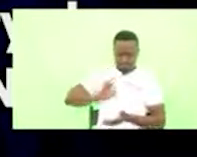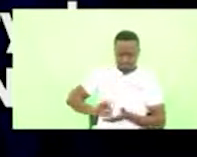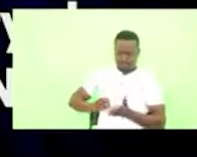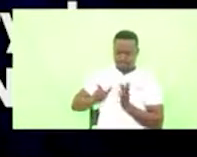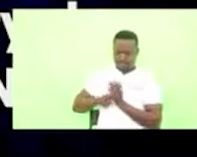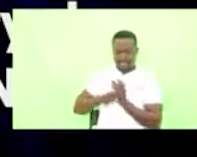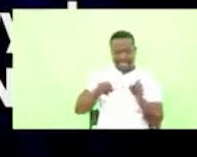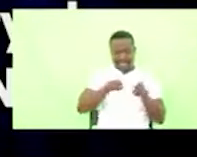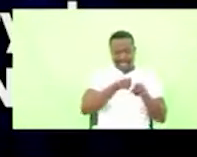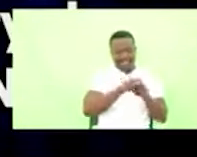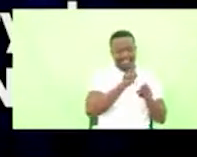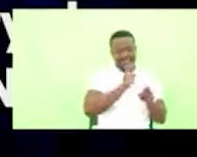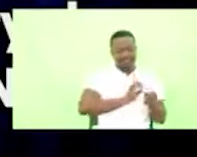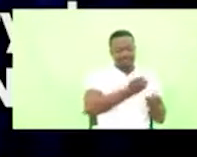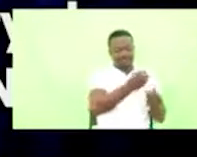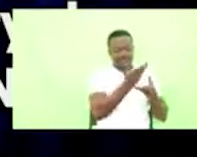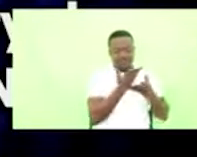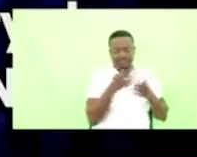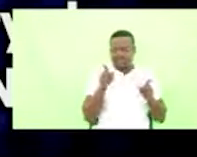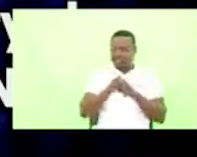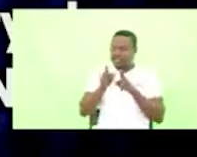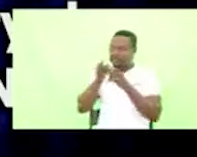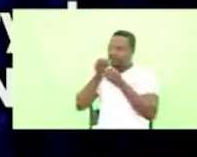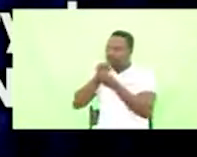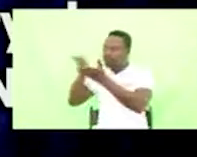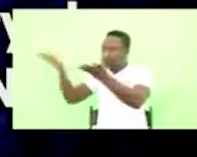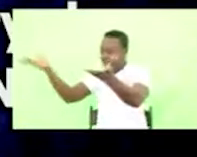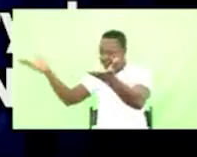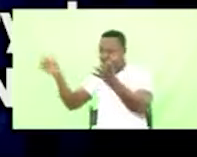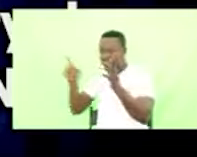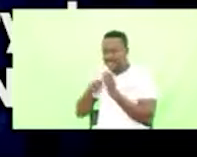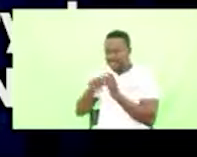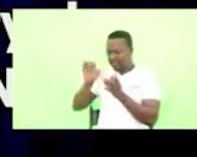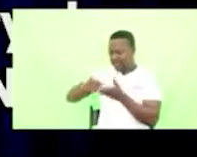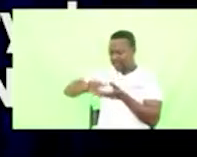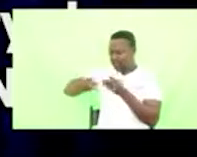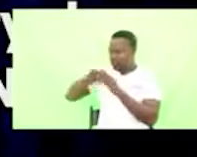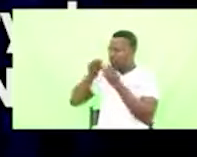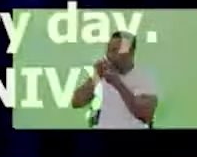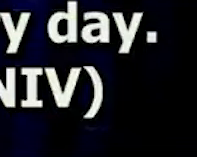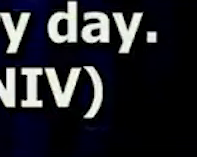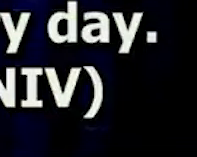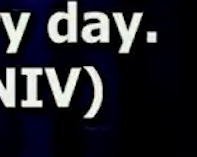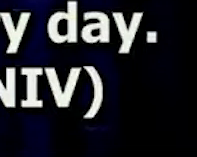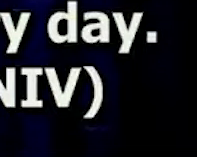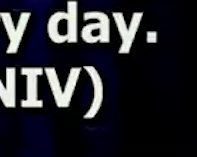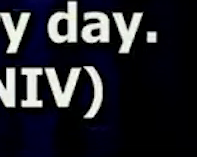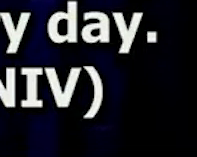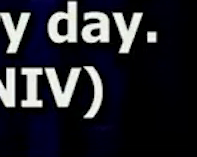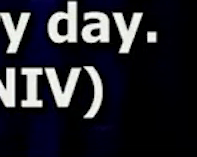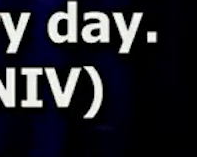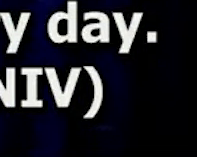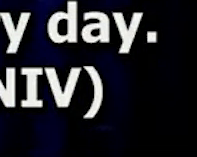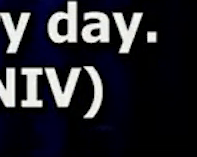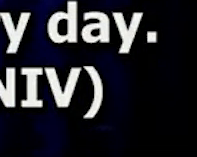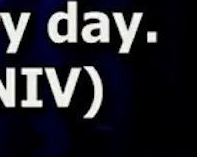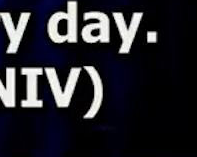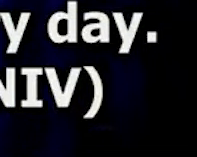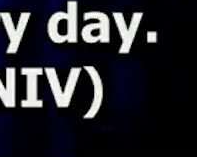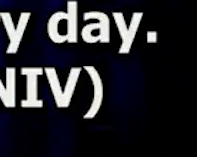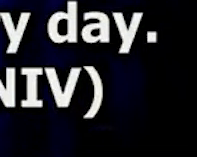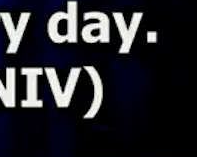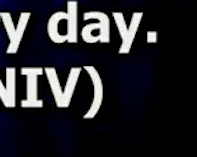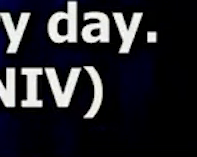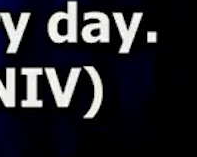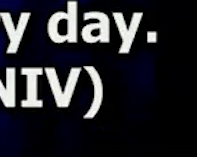they were instructed. And this story has been widely circulated among the Jews to this